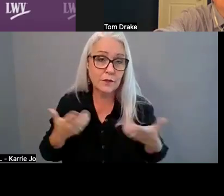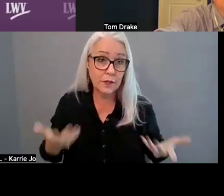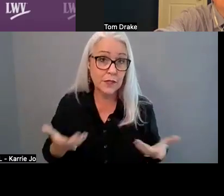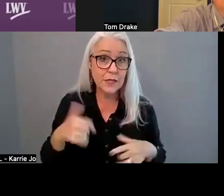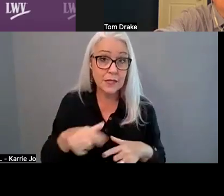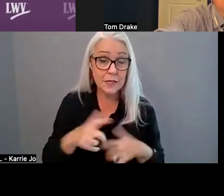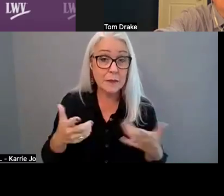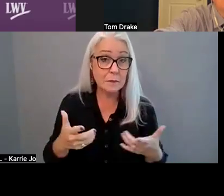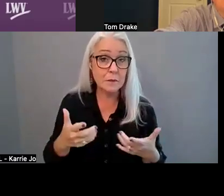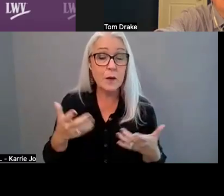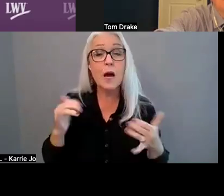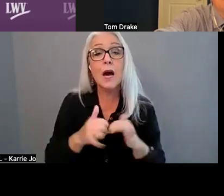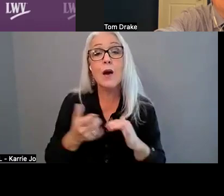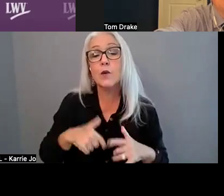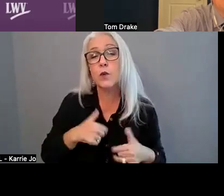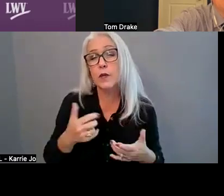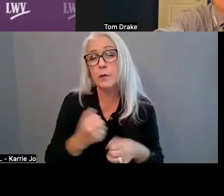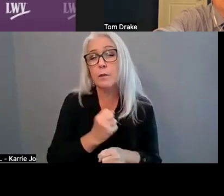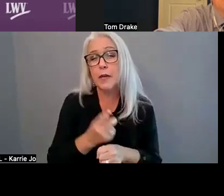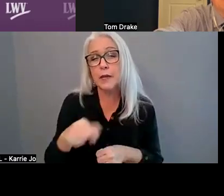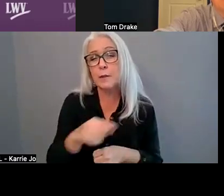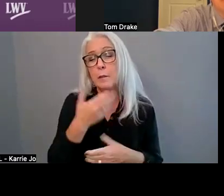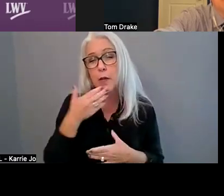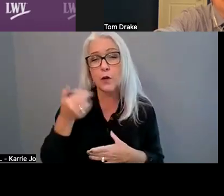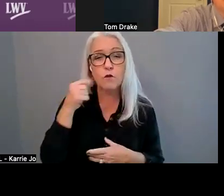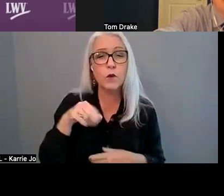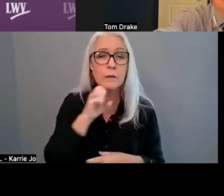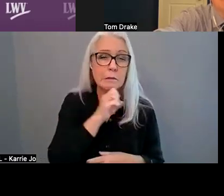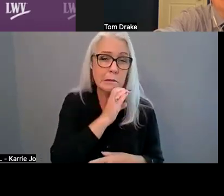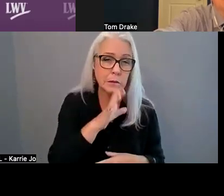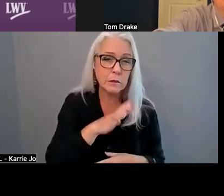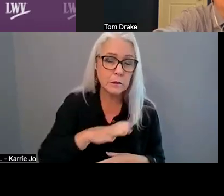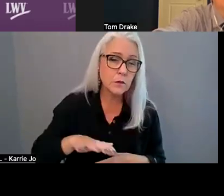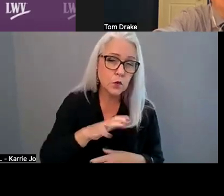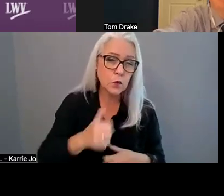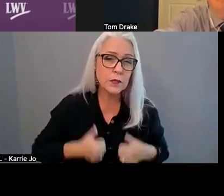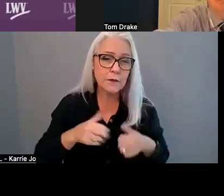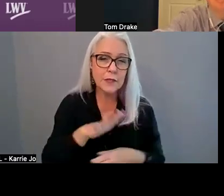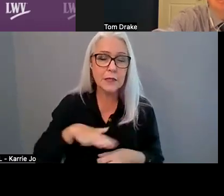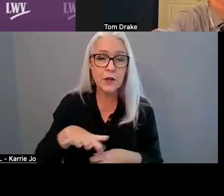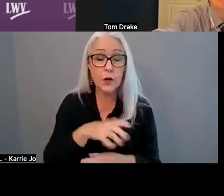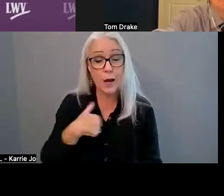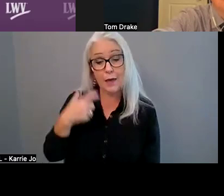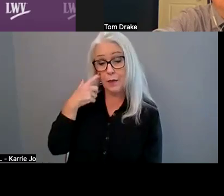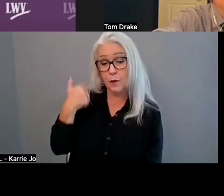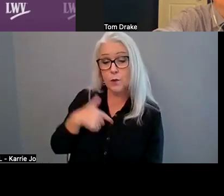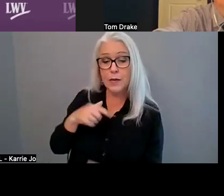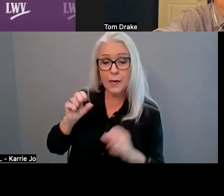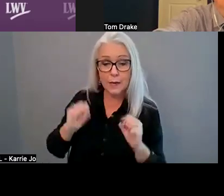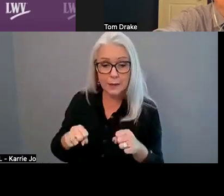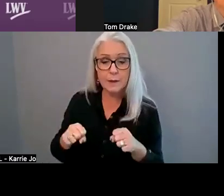this population? Tom, you have the question first. I think it can. I think it can when the village encourages